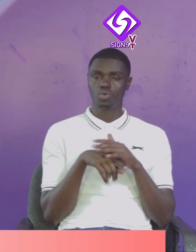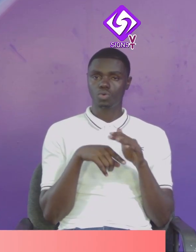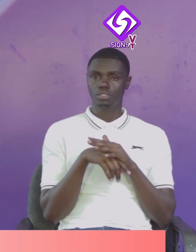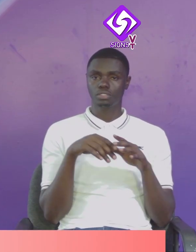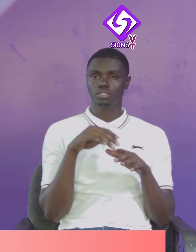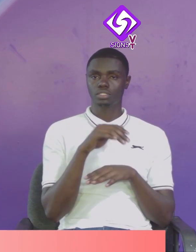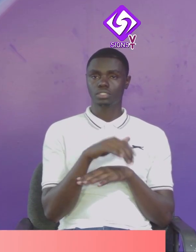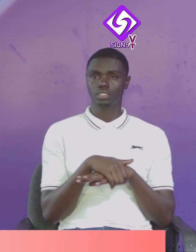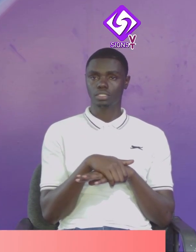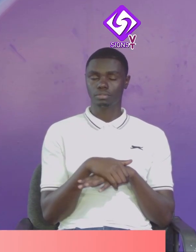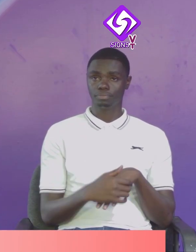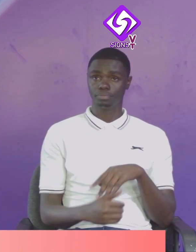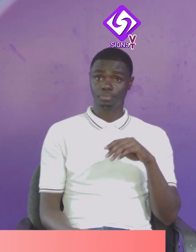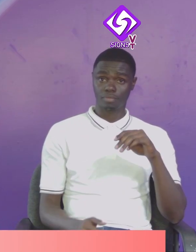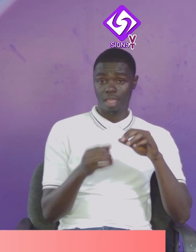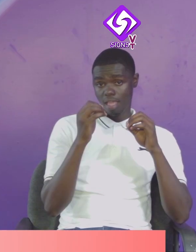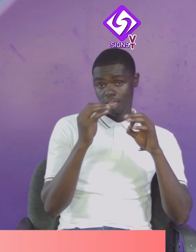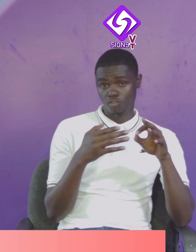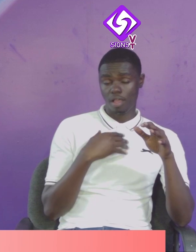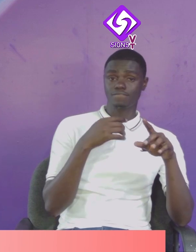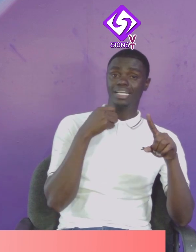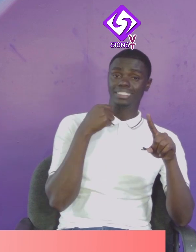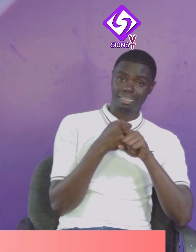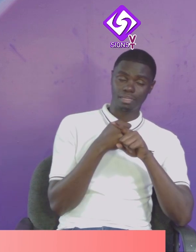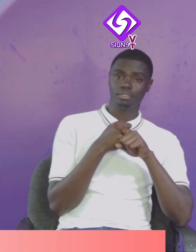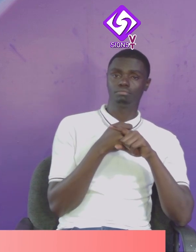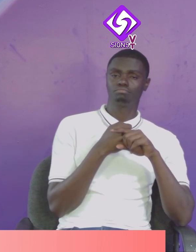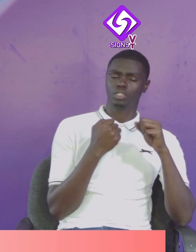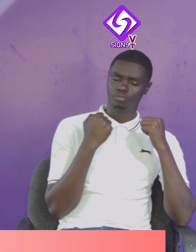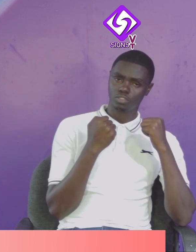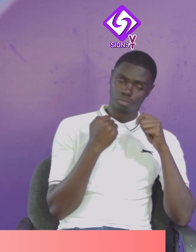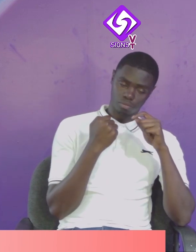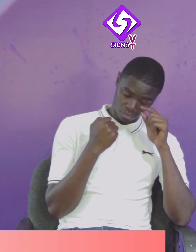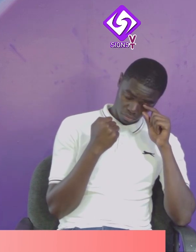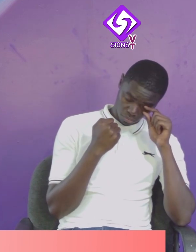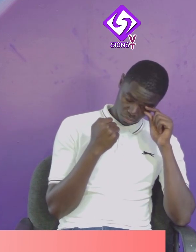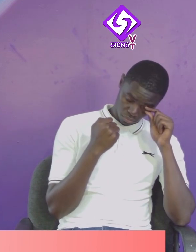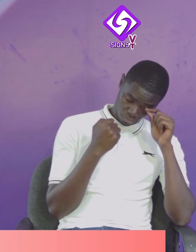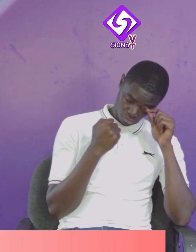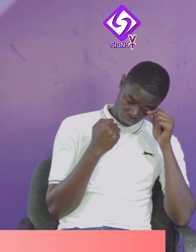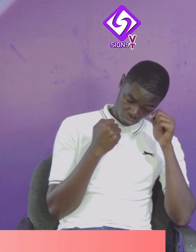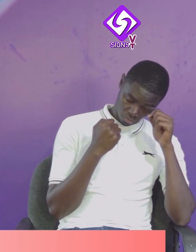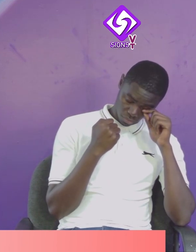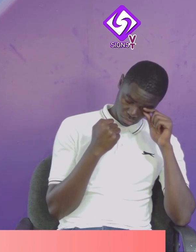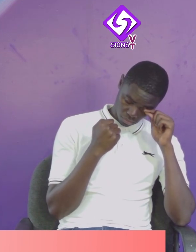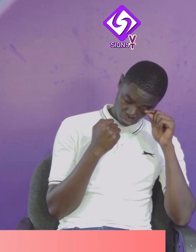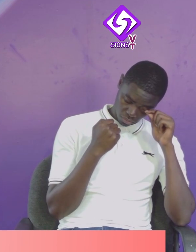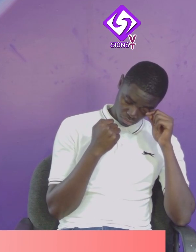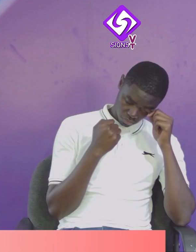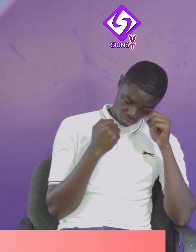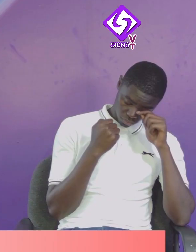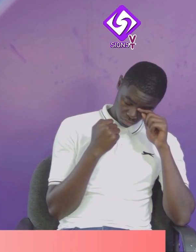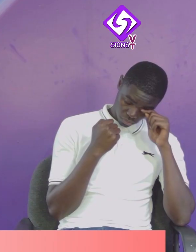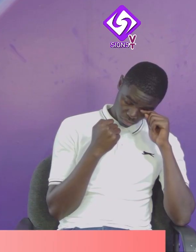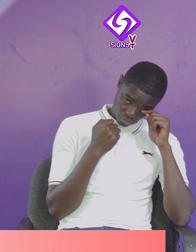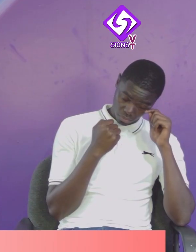England. Right. So when you have a striker of that caliber, and especially taking Germany to the World Cup,